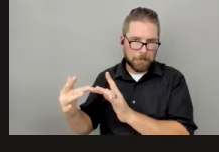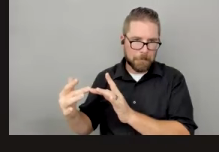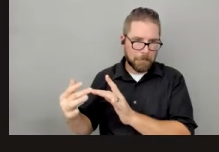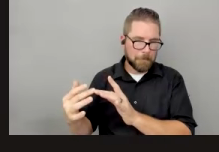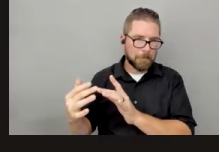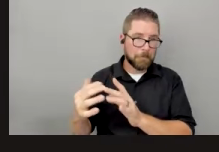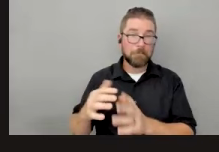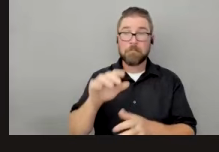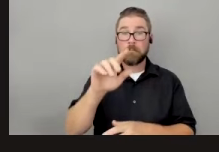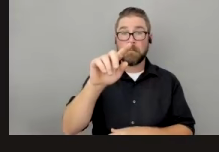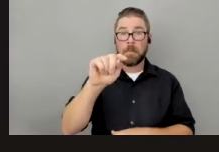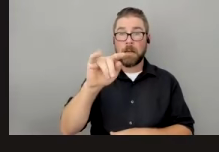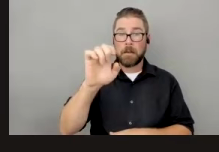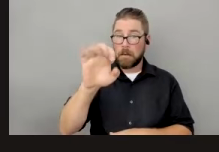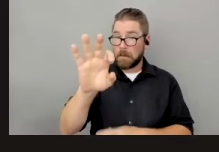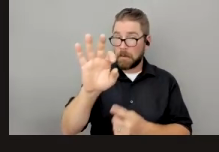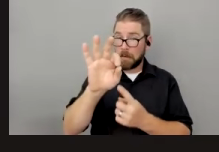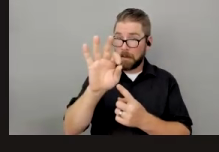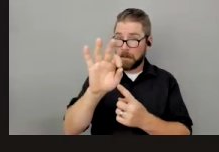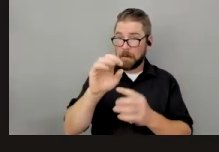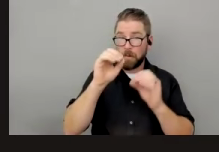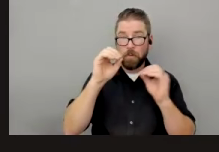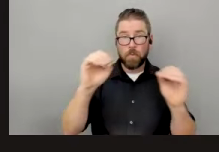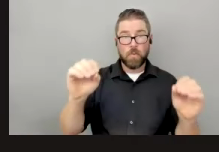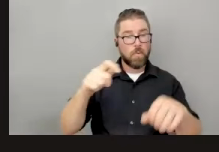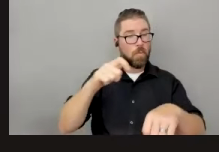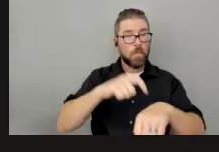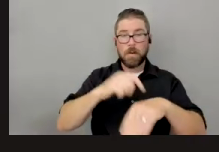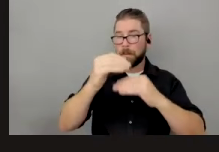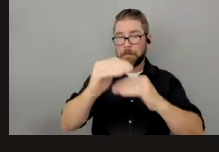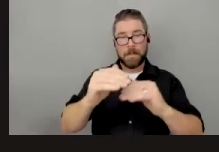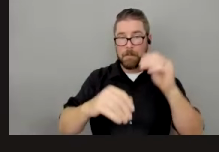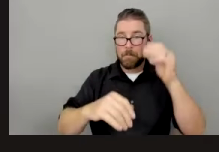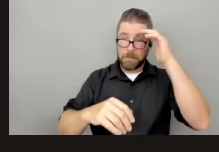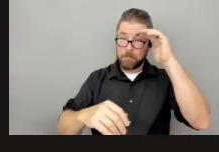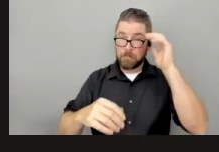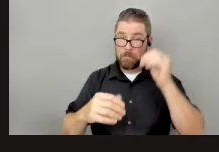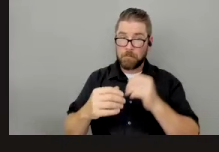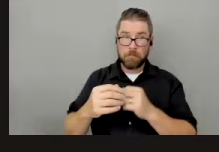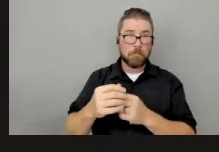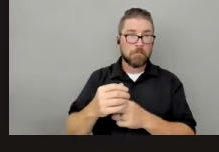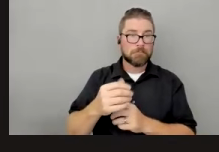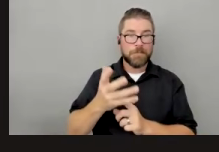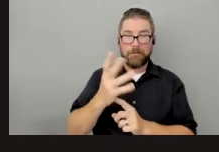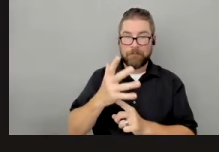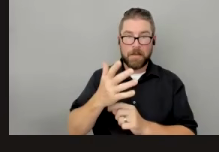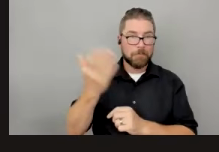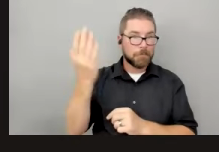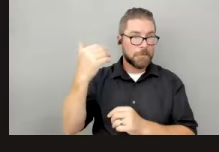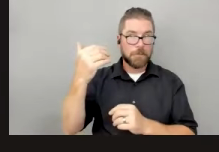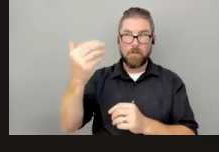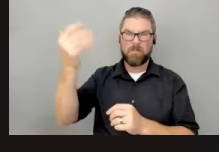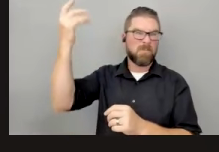Title IX, there is no time frame of when an incident can be reported. So in this